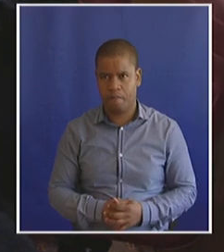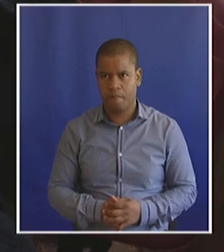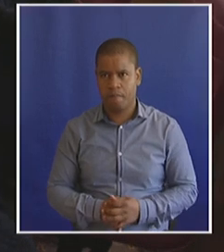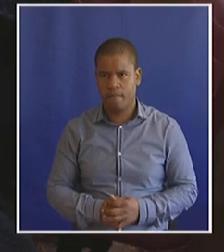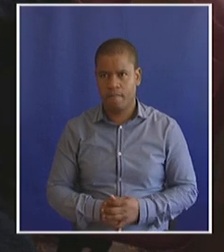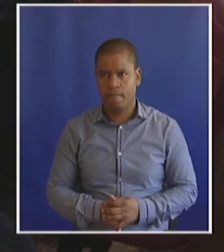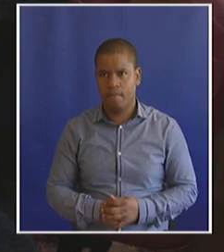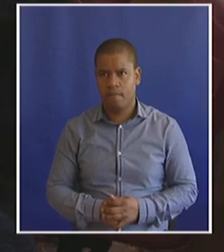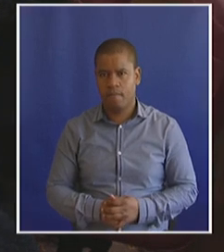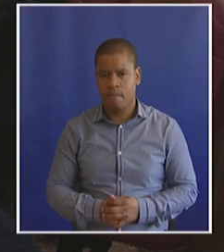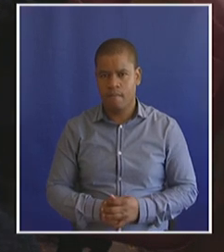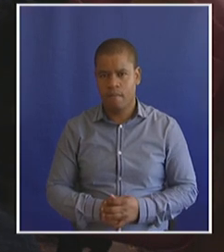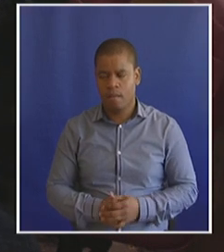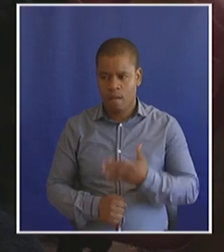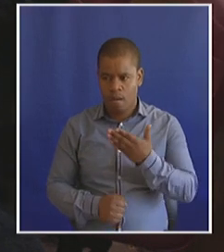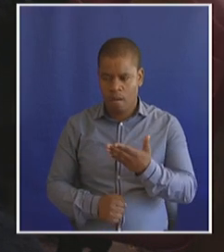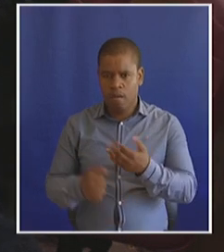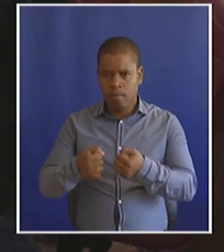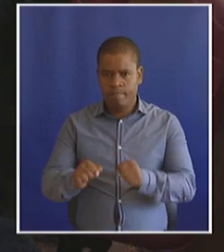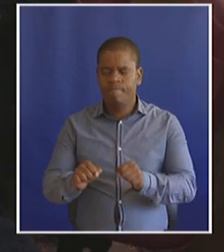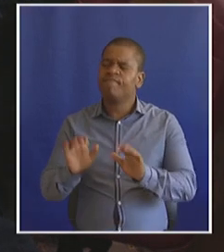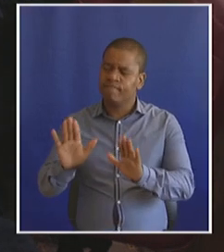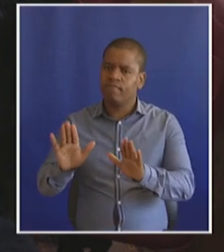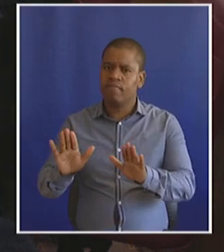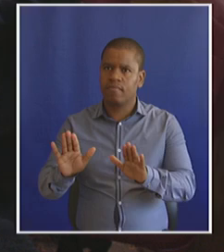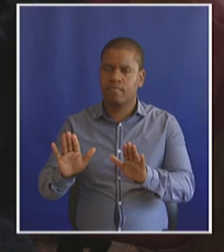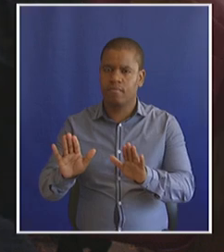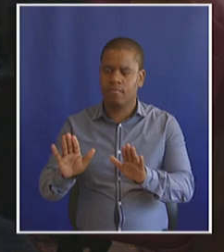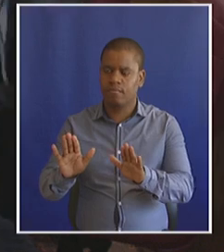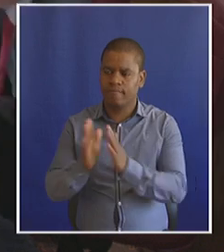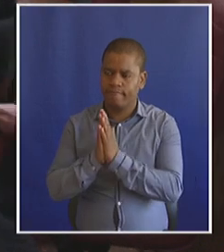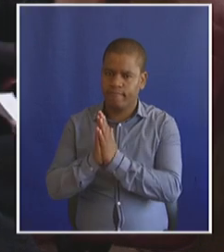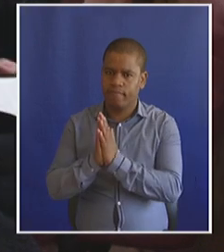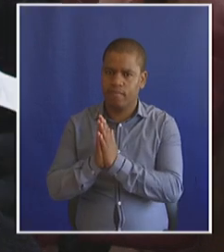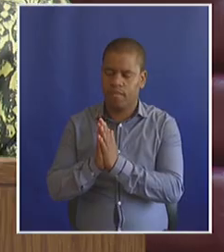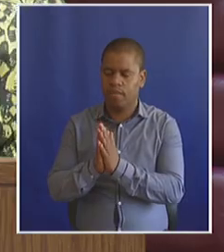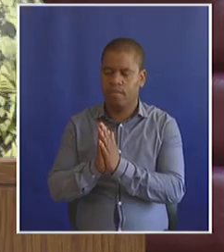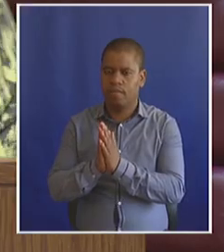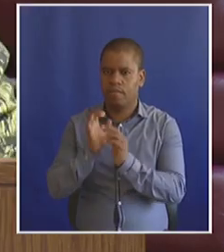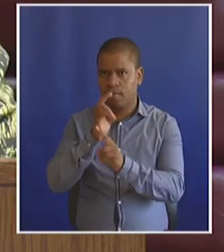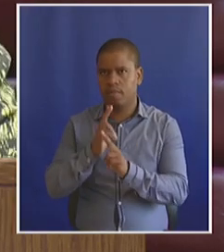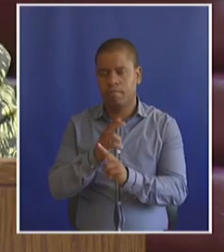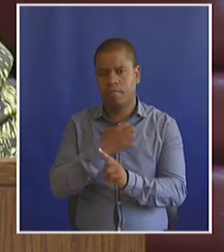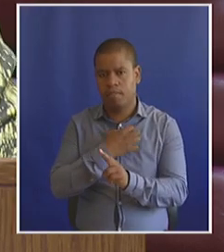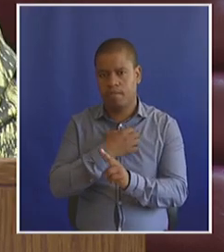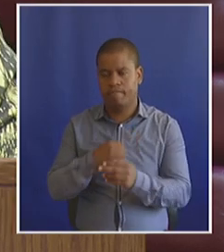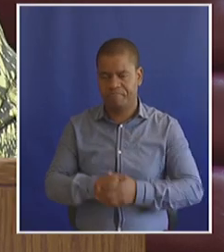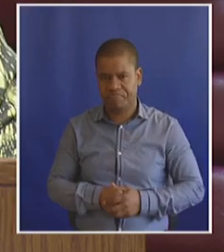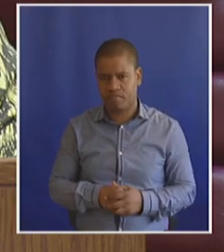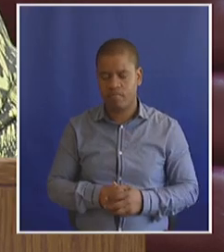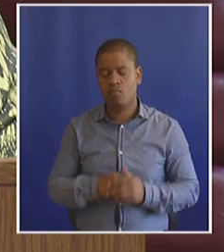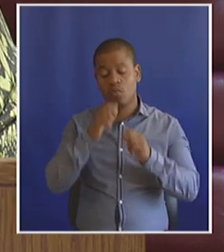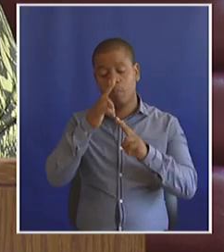Thank you, Madam Chair. Okay, order, Honorable Minister, you may take your seat again. There is a follow-up. Honourable